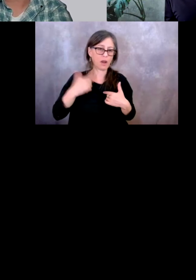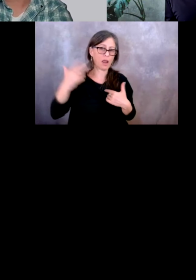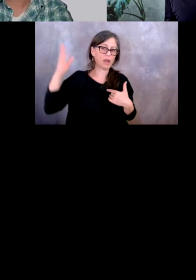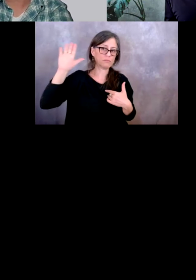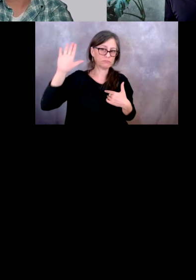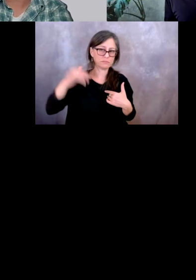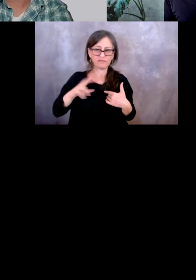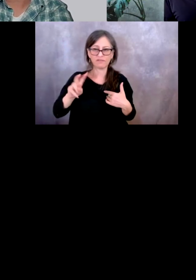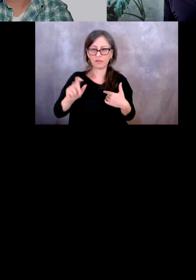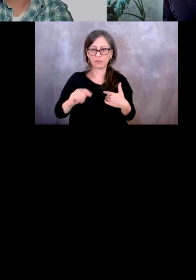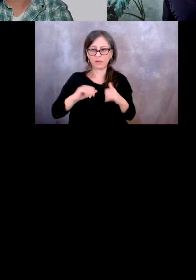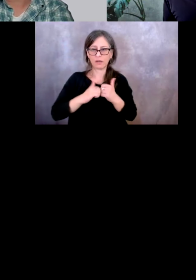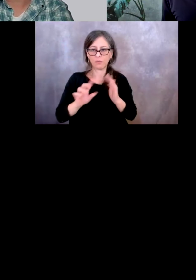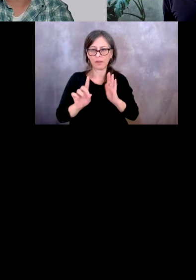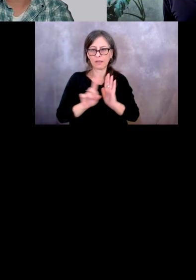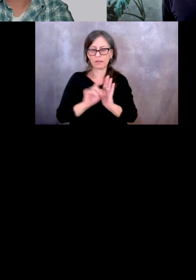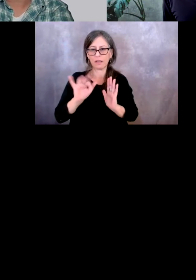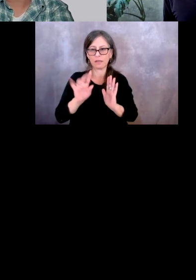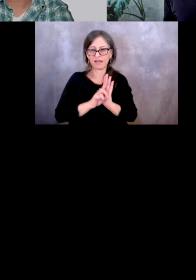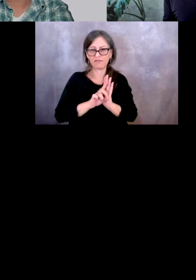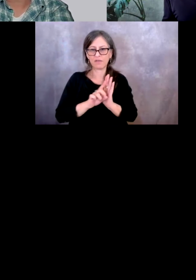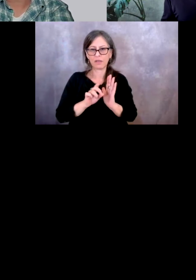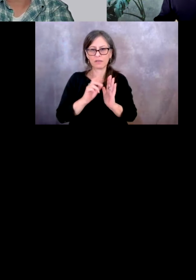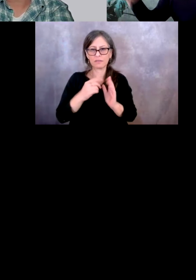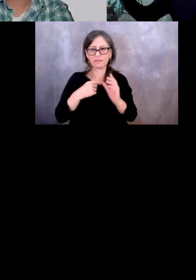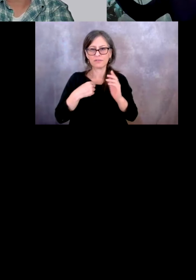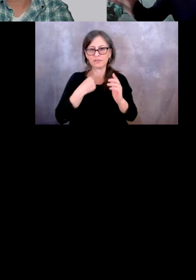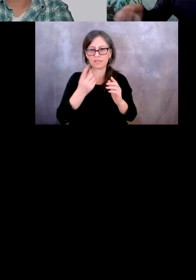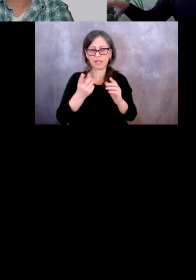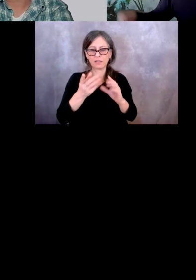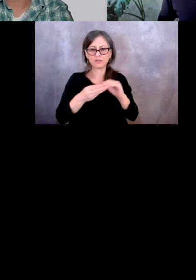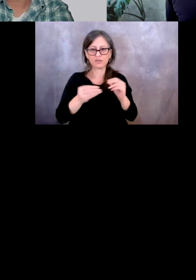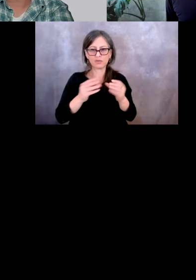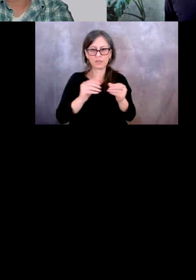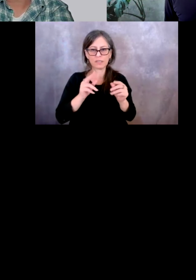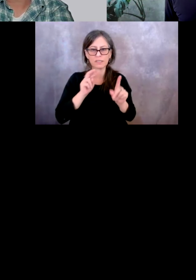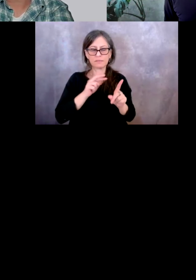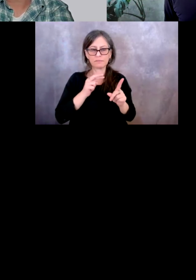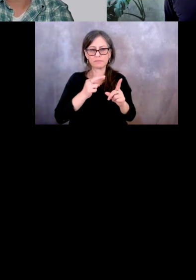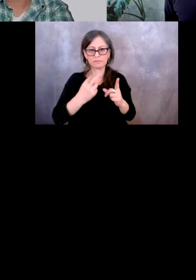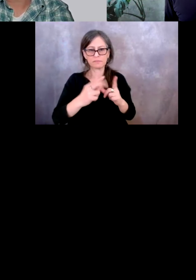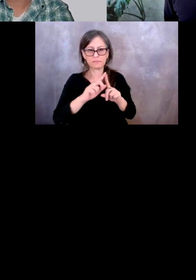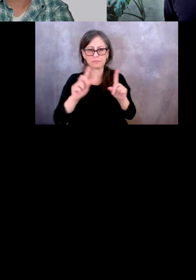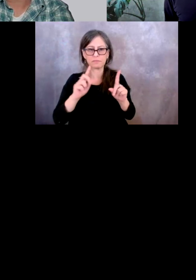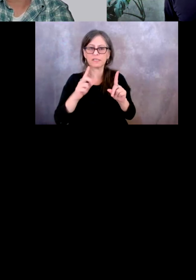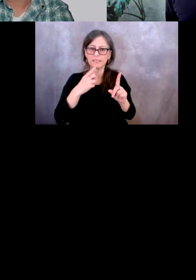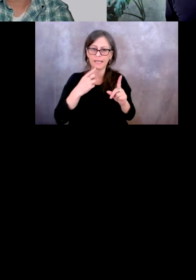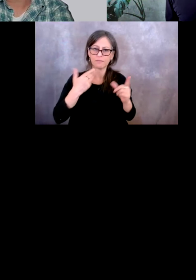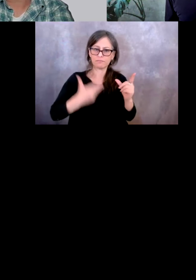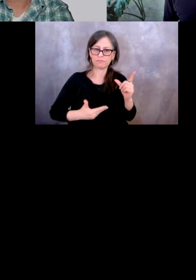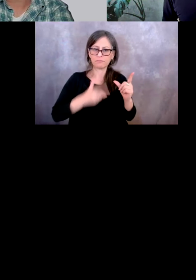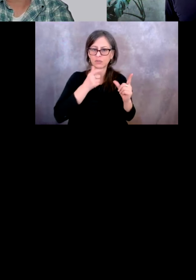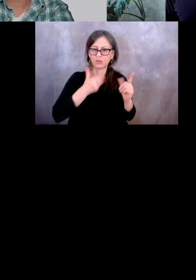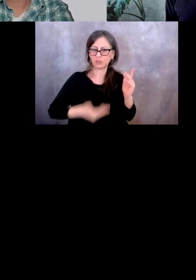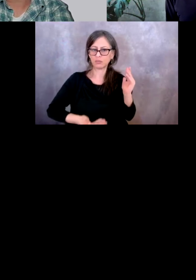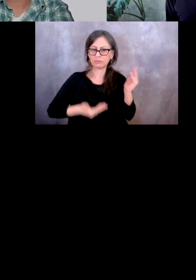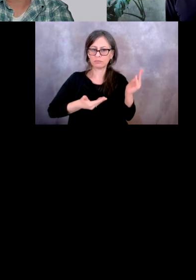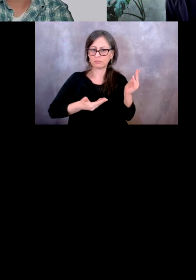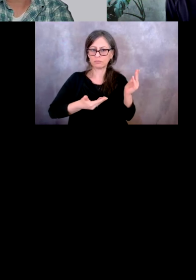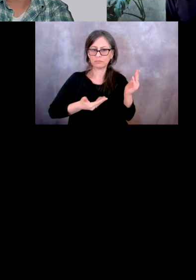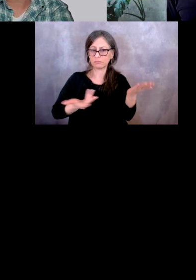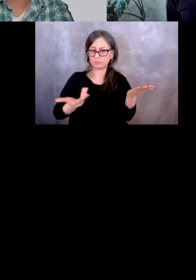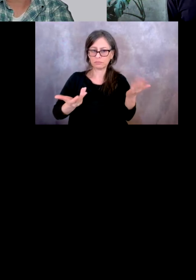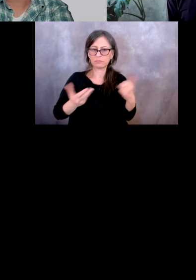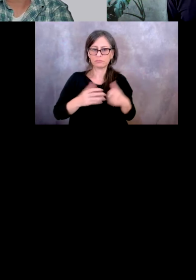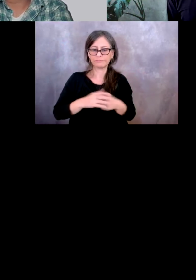that how do I identify on there? I think telling these stories and having voices from all sides of the mountain speaking up and saying, this is who I am and this is what I am